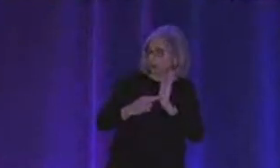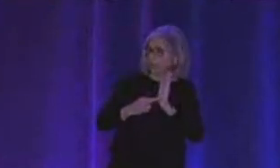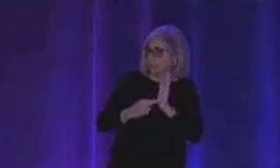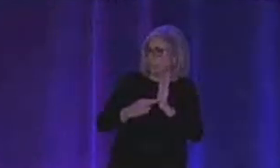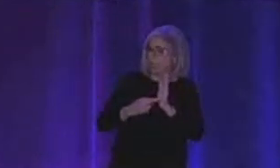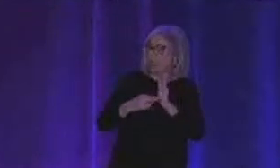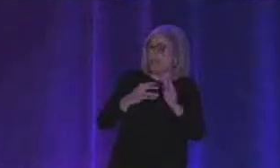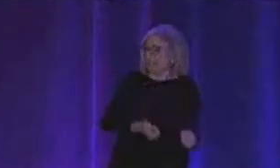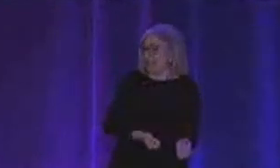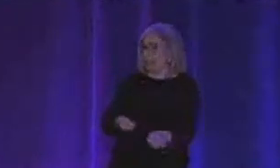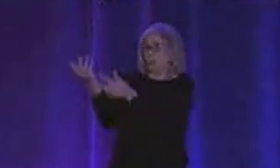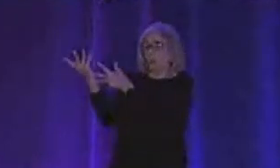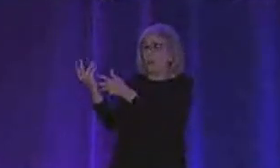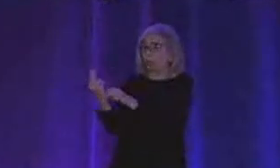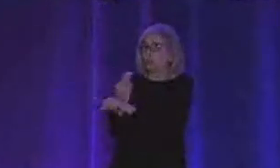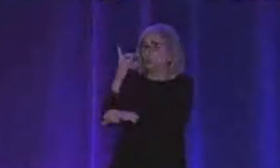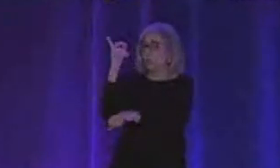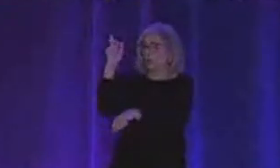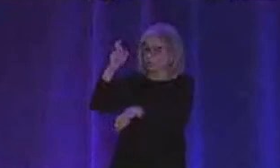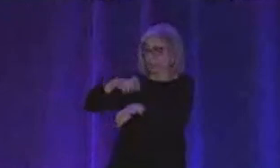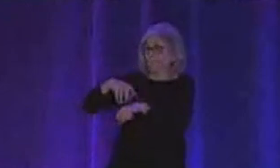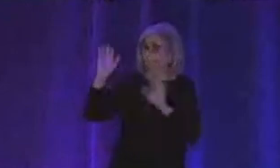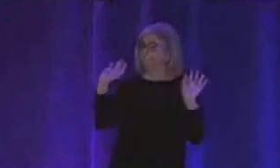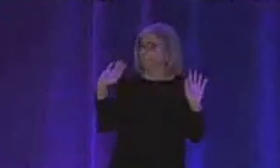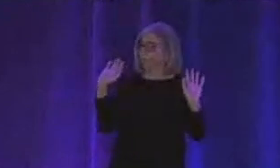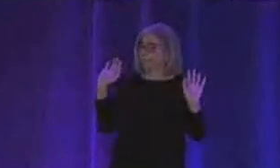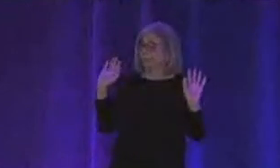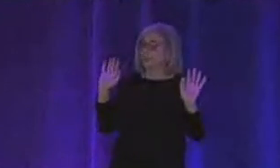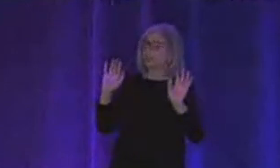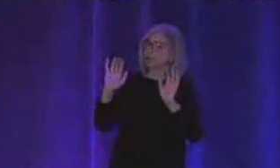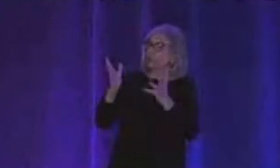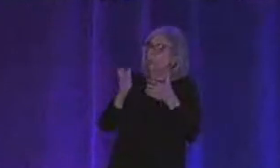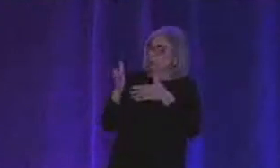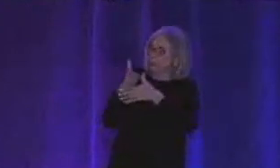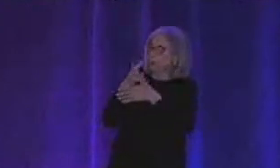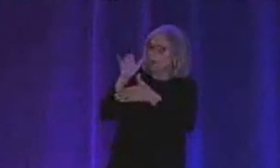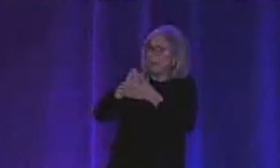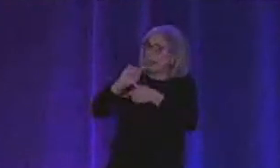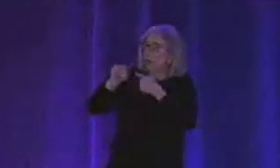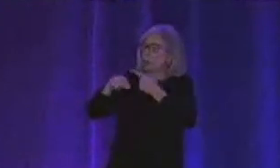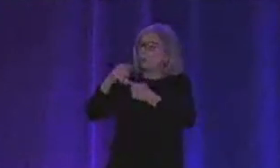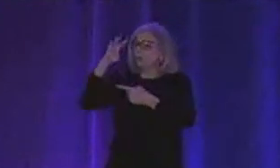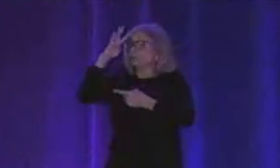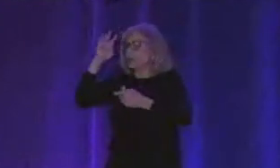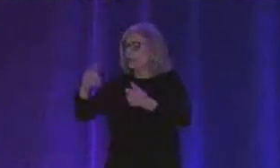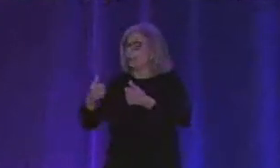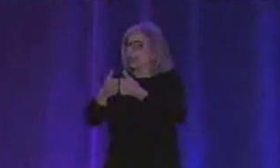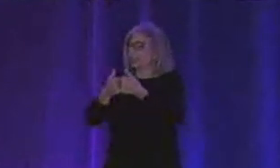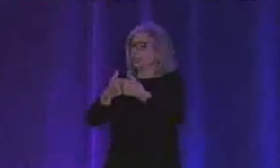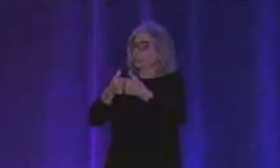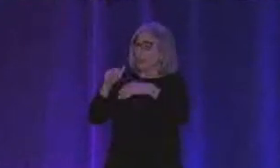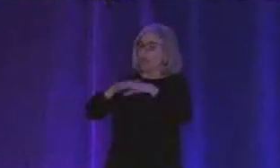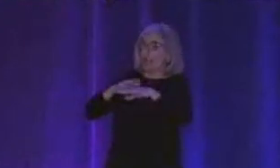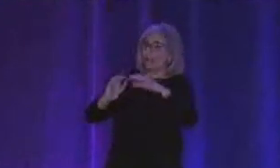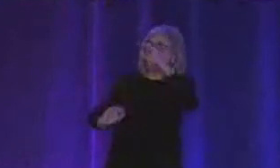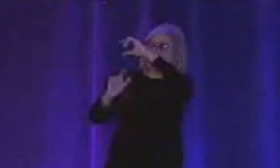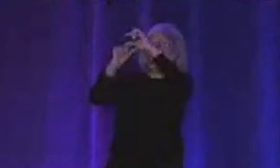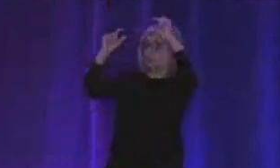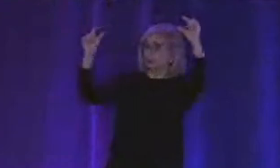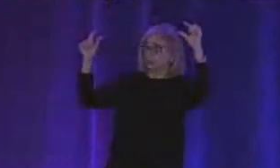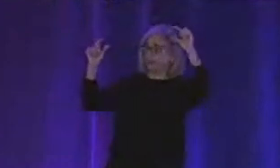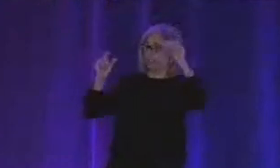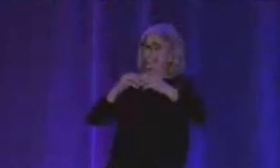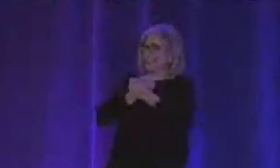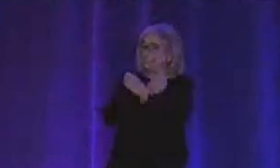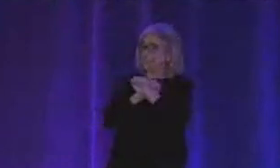is thrown away and is only used for one transaction. And you want to be sure that when you create this challenge, you're doing it on the server so that's secure and no one